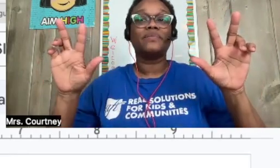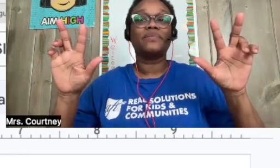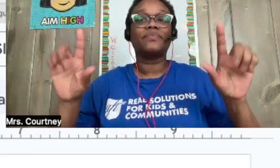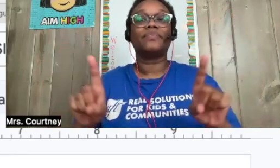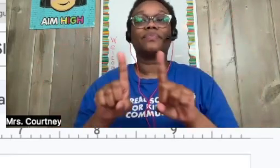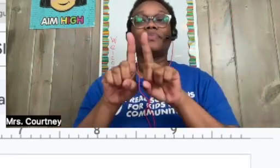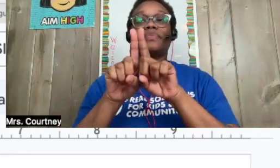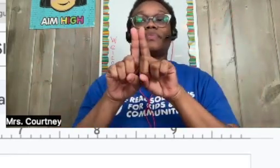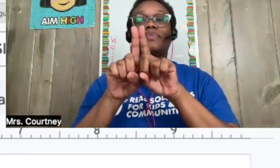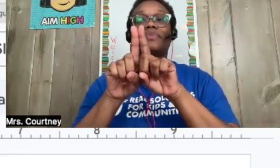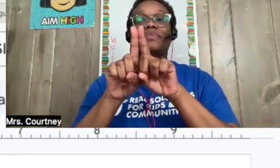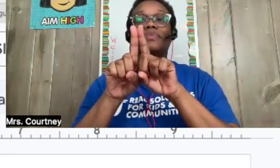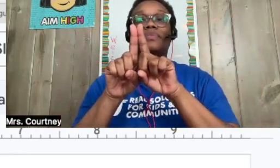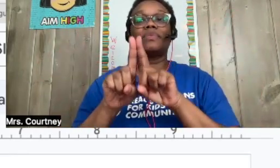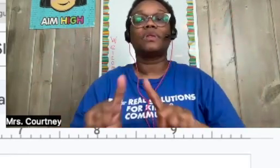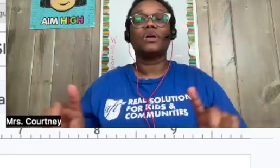Kwanzaa,